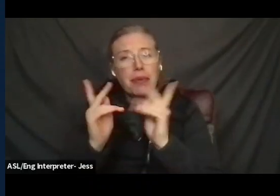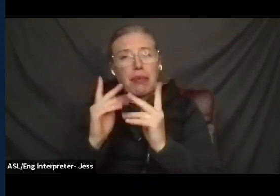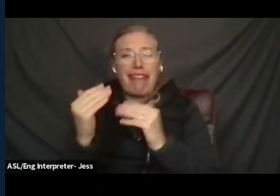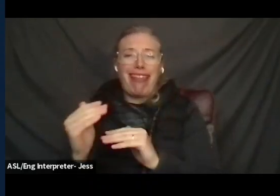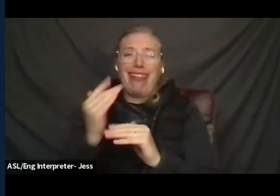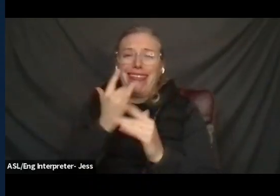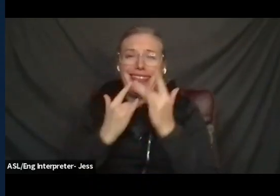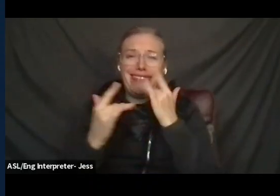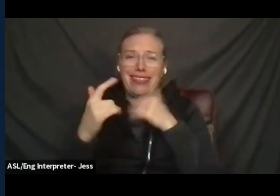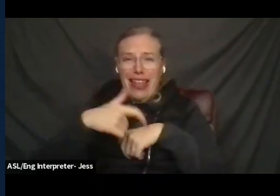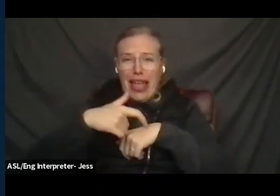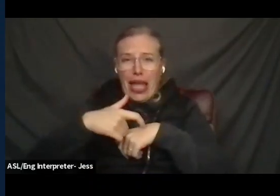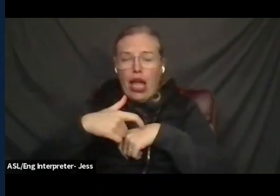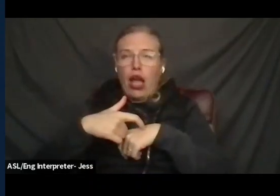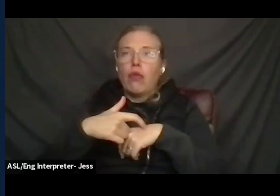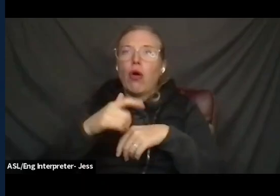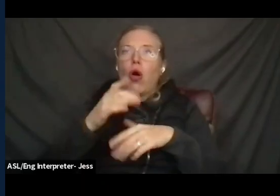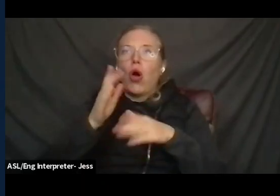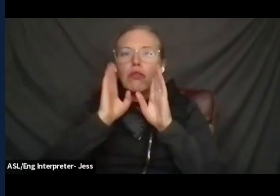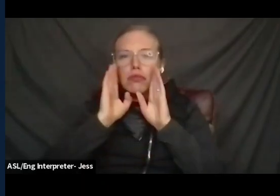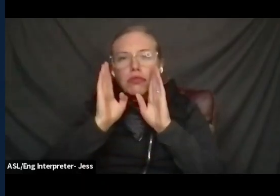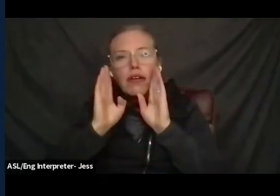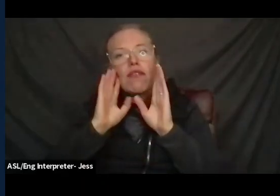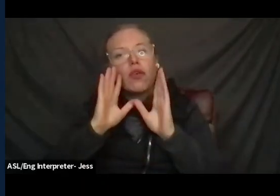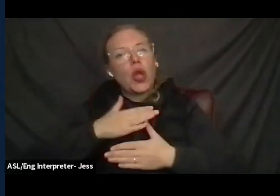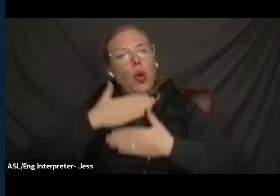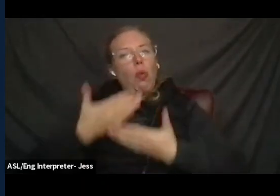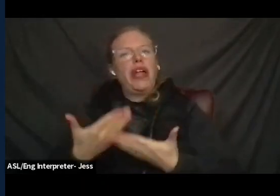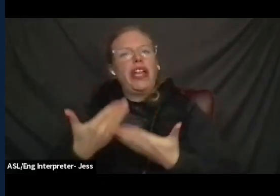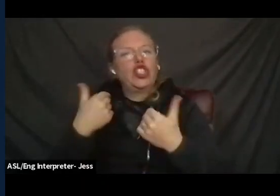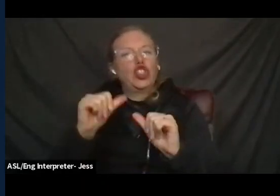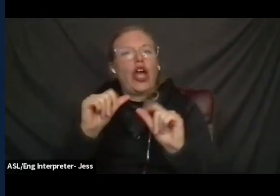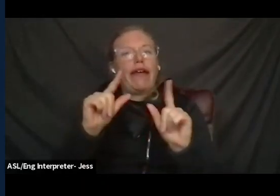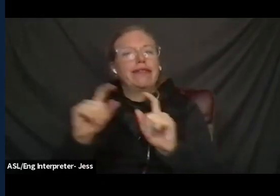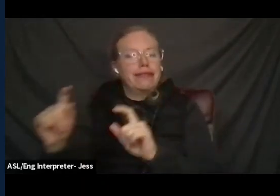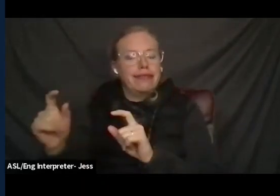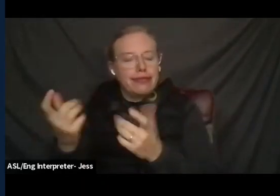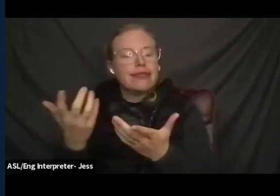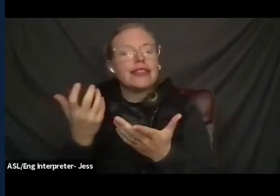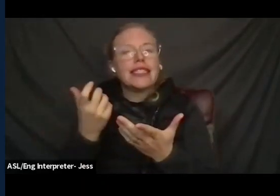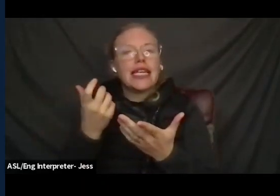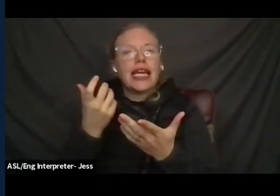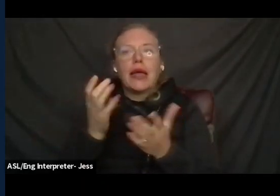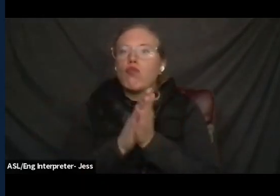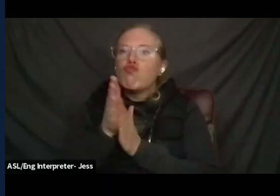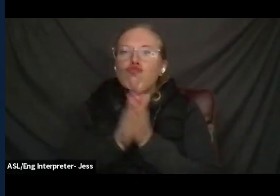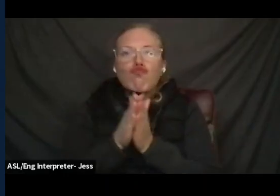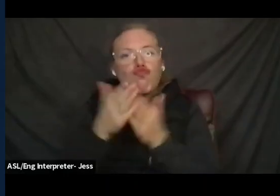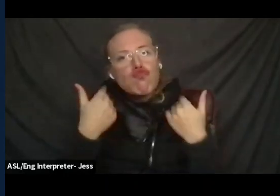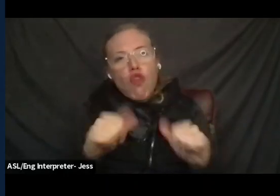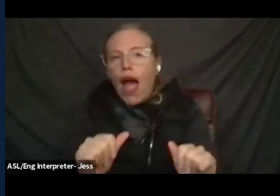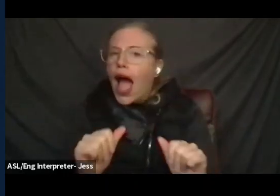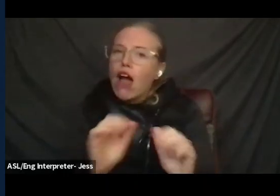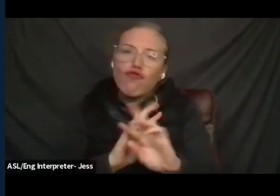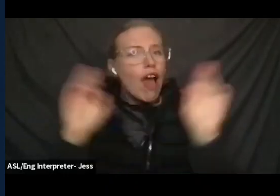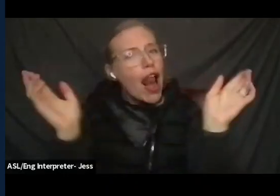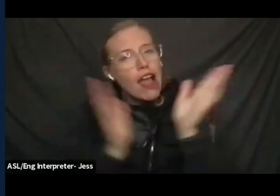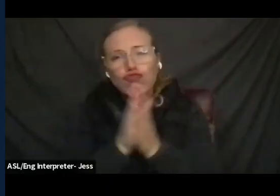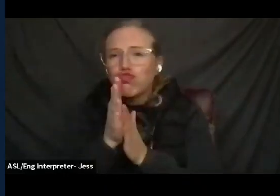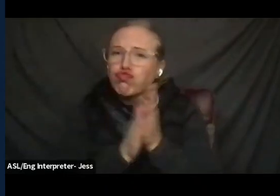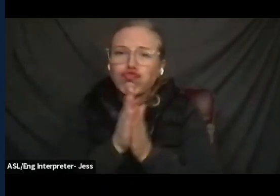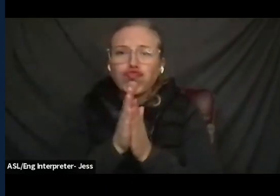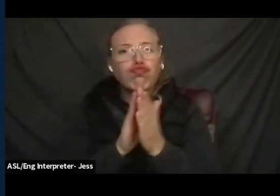and a limited bandwidth for what they're going to be willing and able to try. So they might be super eager to try something.